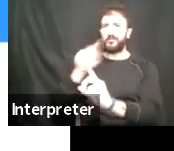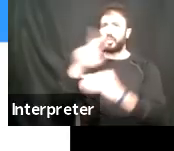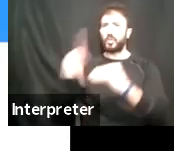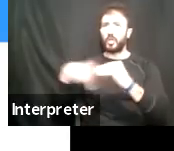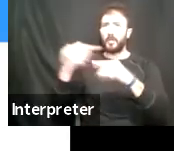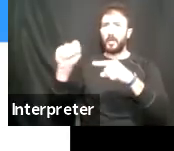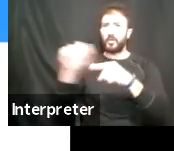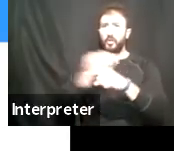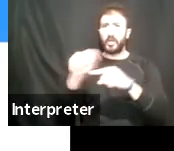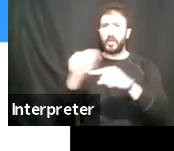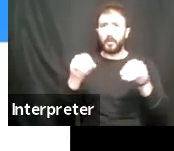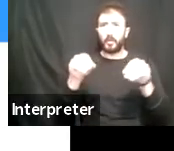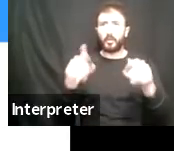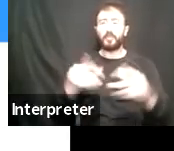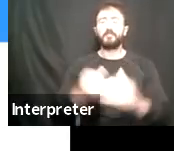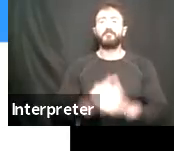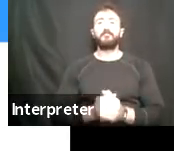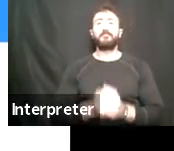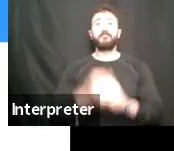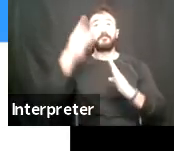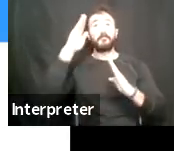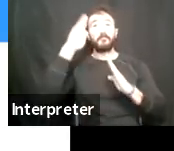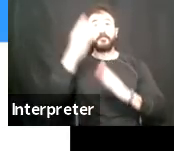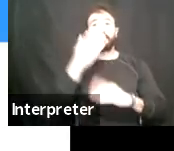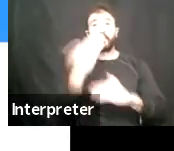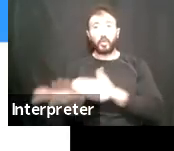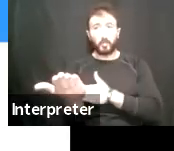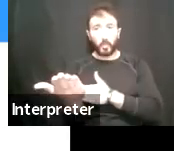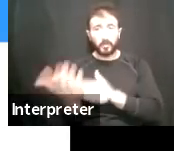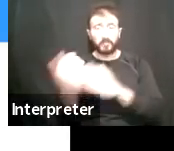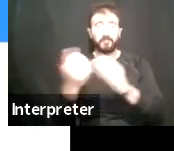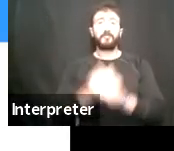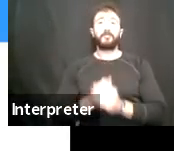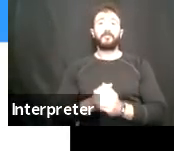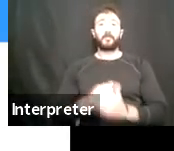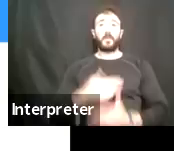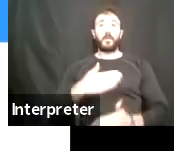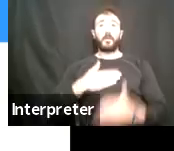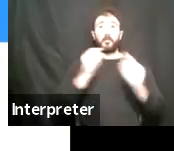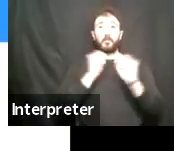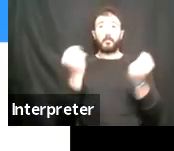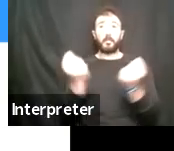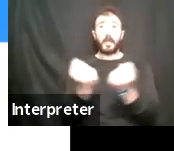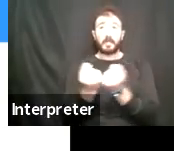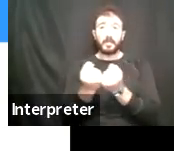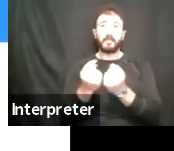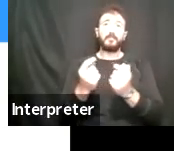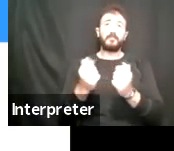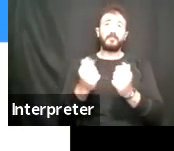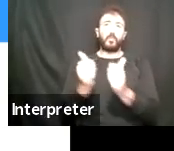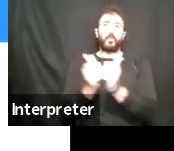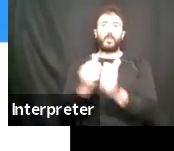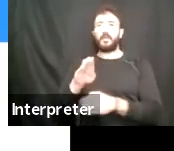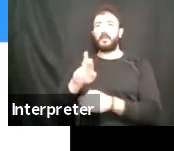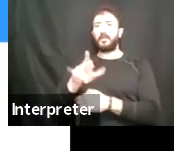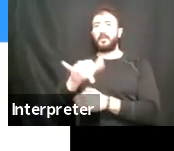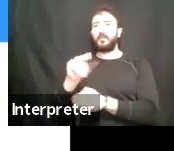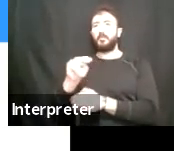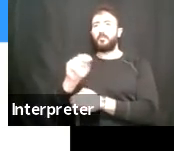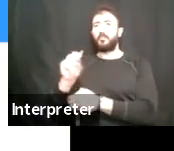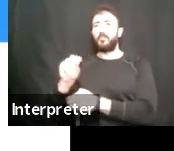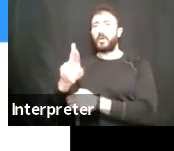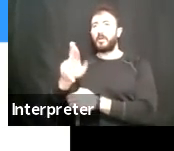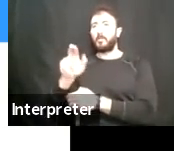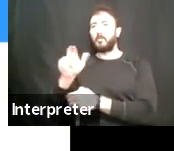Okay, good morning. So we, my team, including Brian Murray, have really approached this